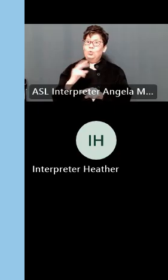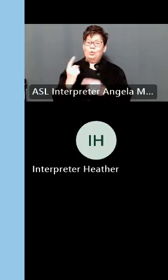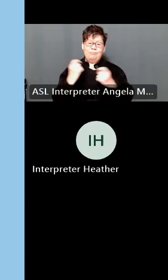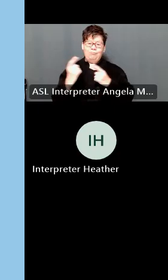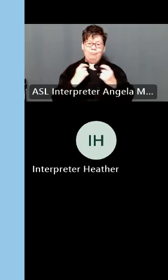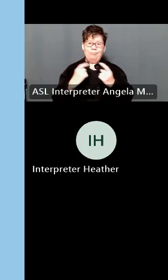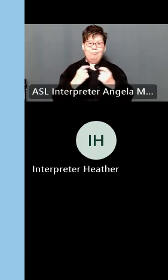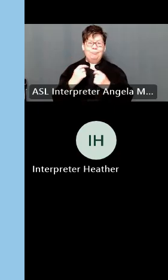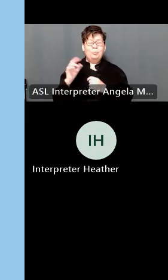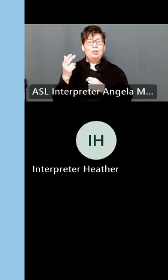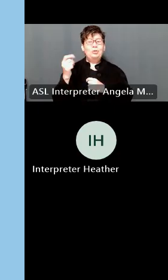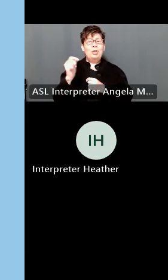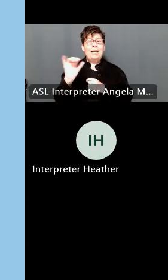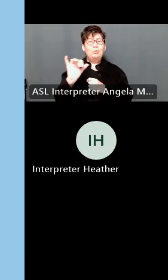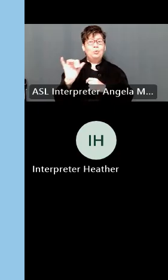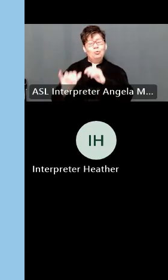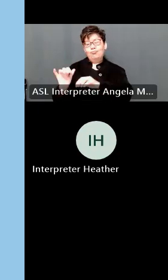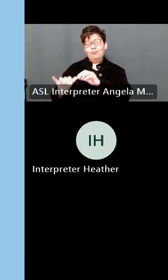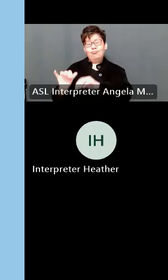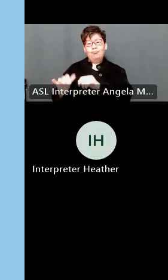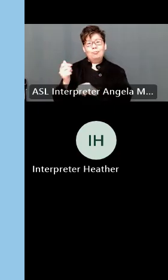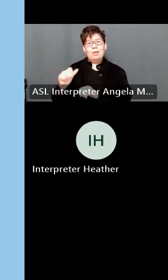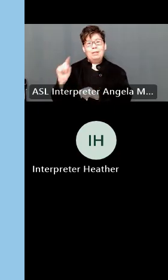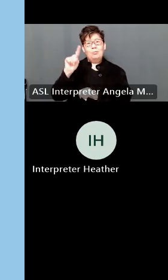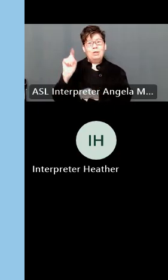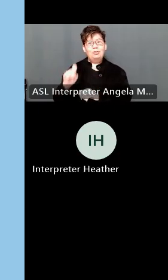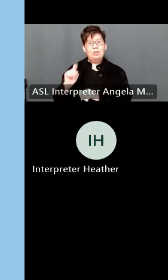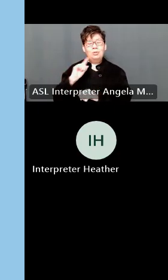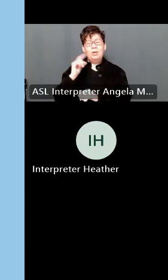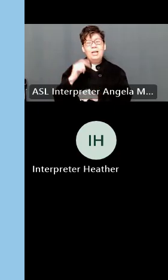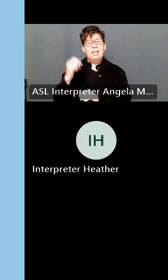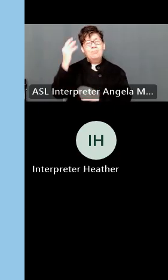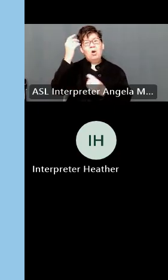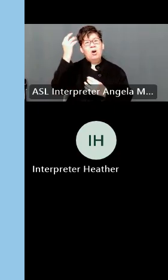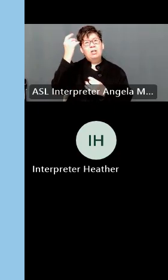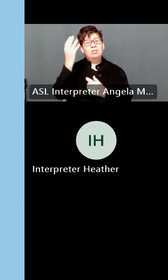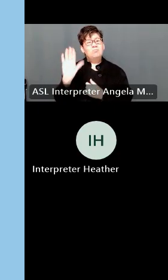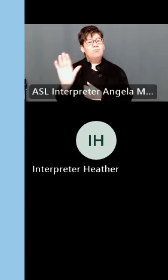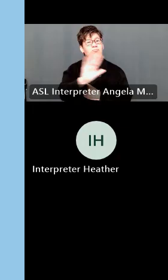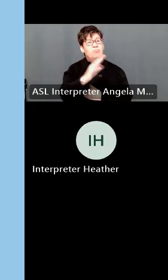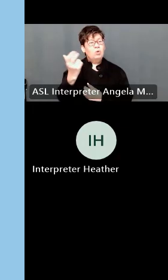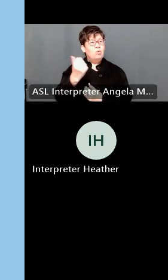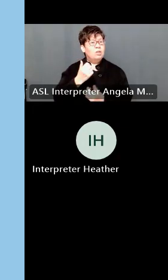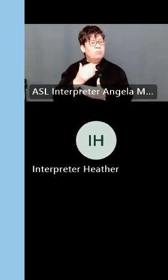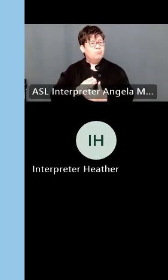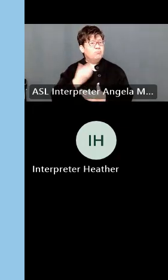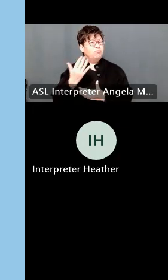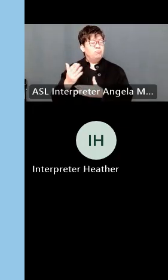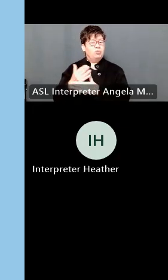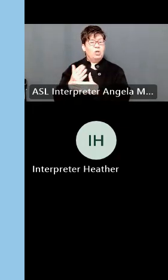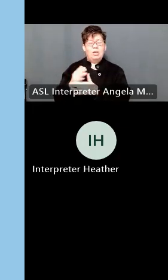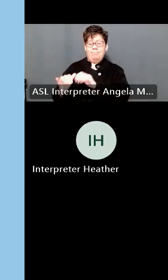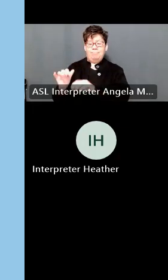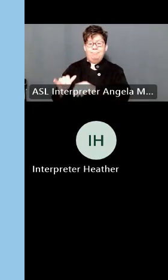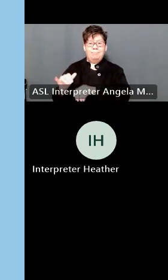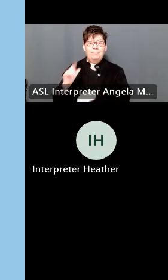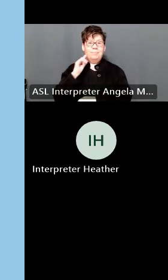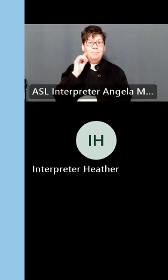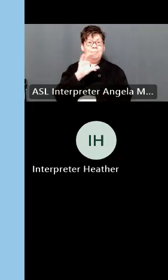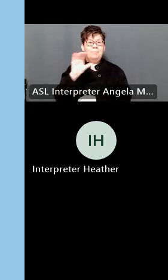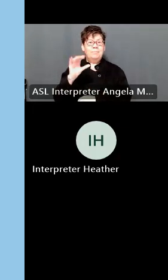also available for you to put in any questions or reflections that you might have. To access closed captioning,